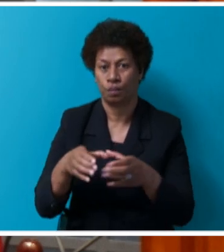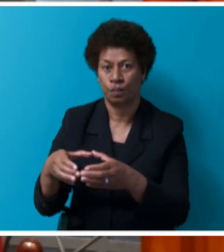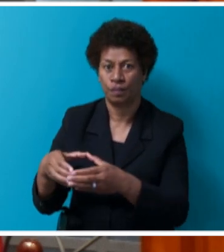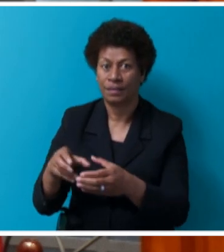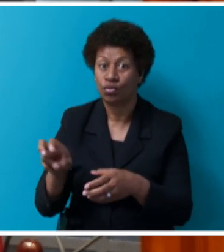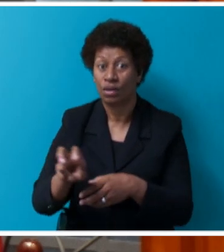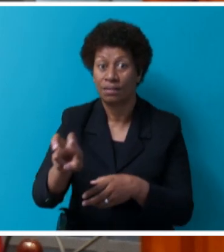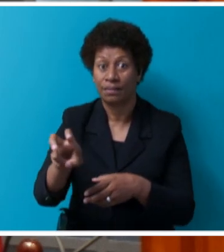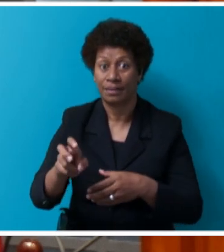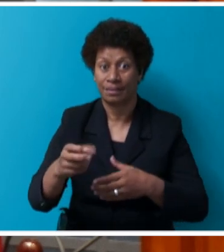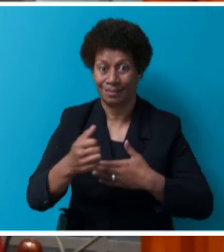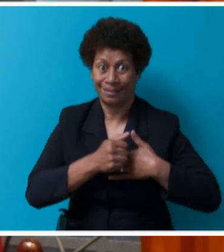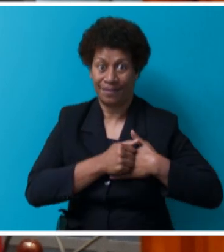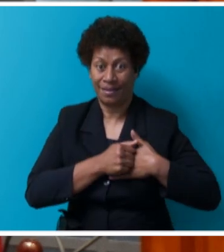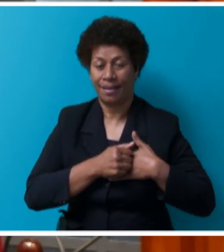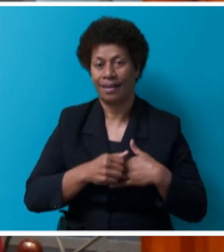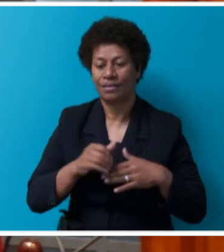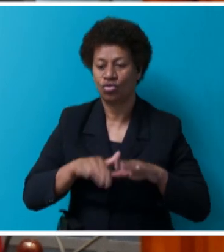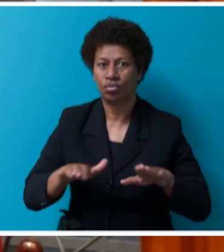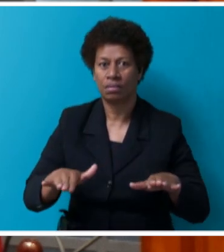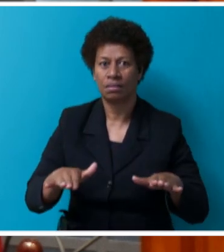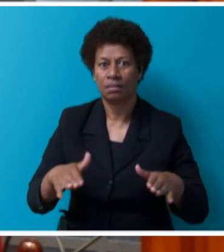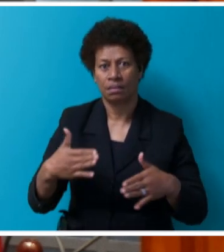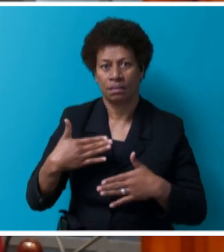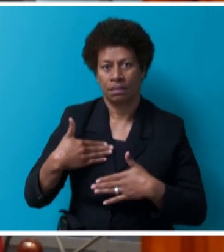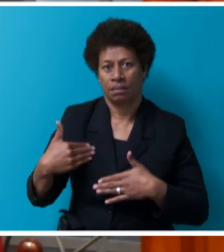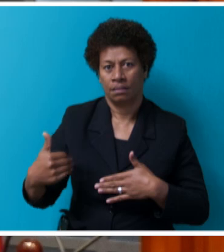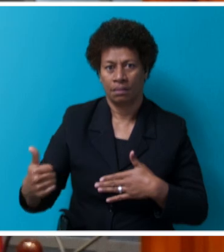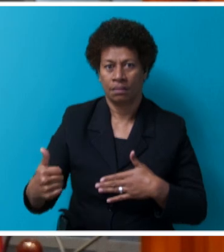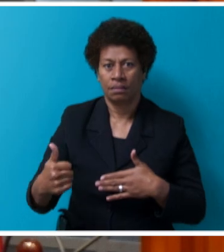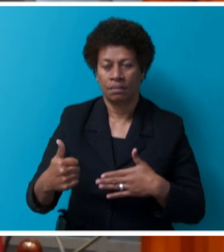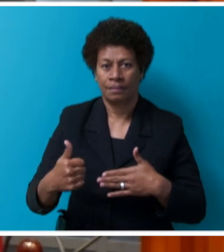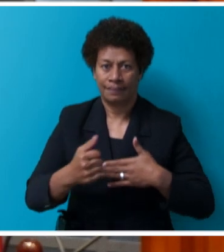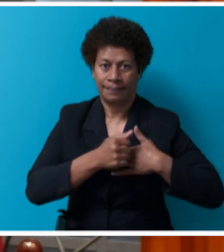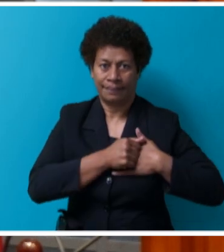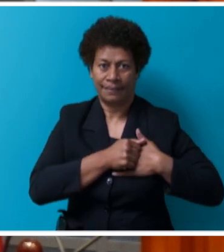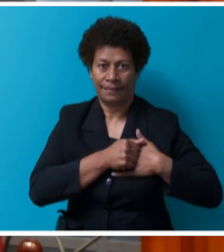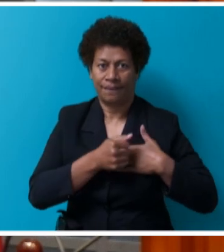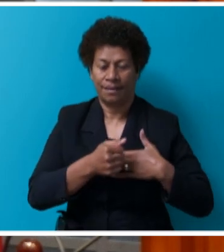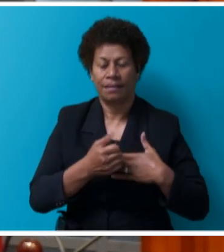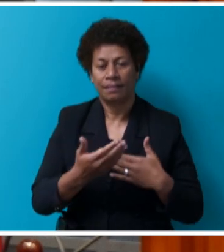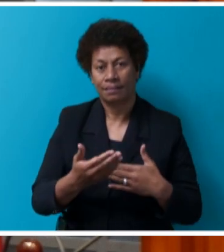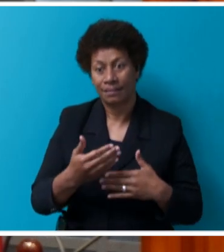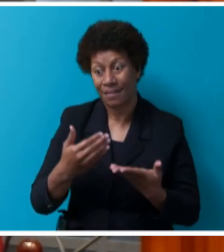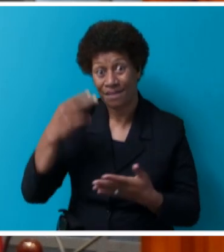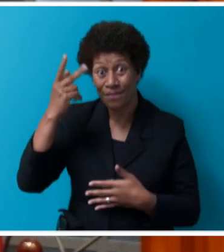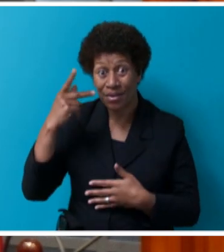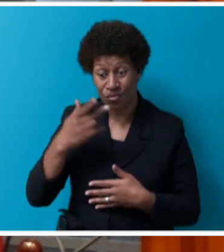safety, and child welfare. For instance, Mr. Speaker, sir, if parents wish to take their children